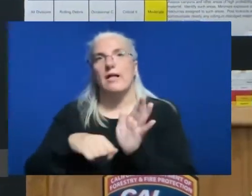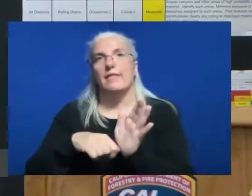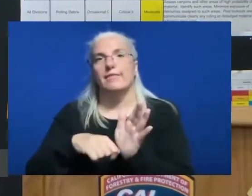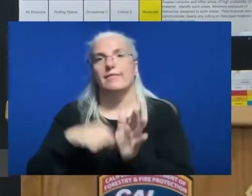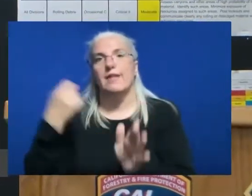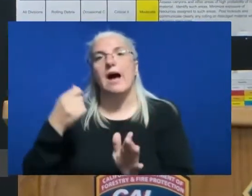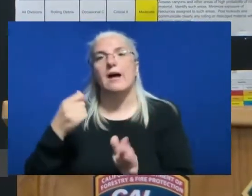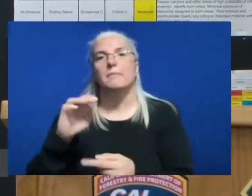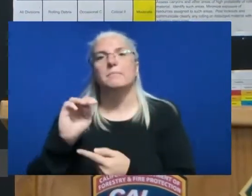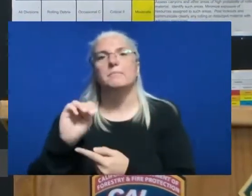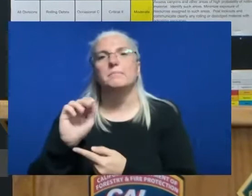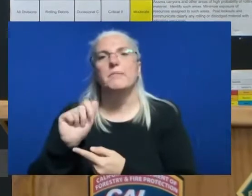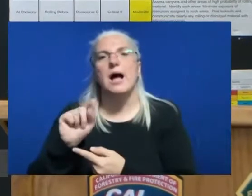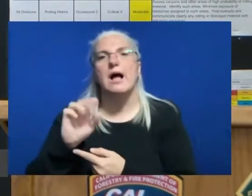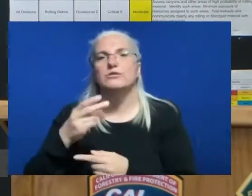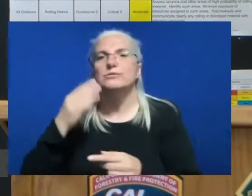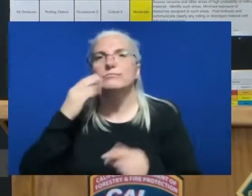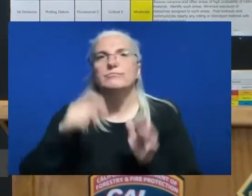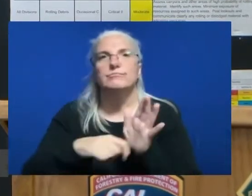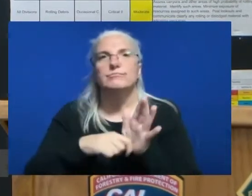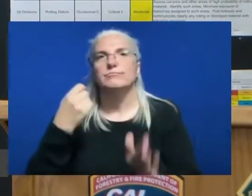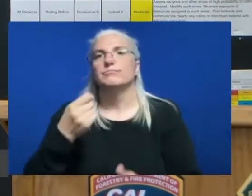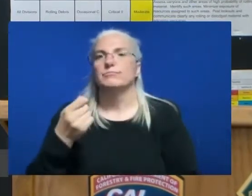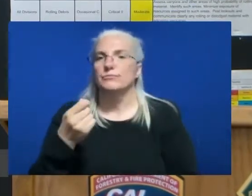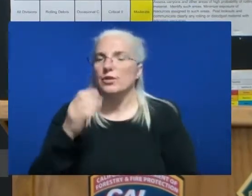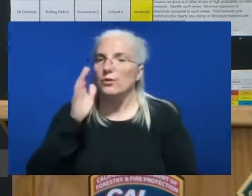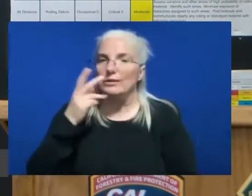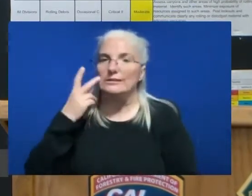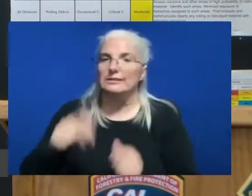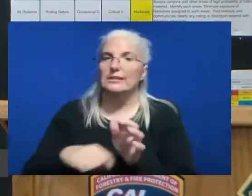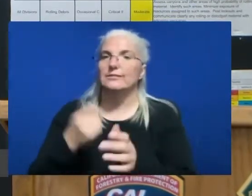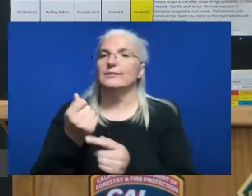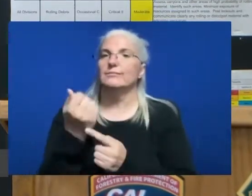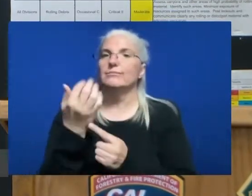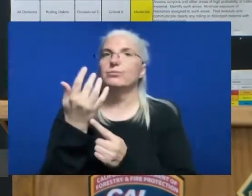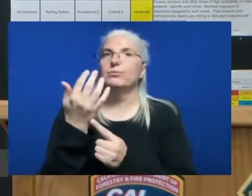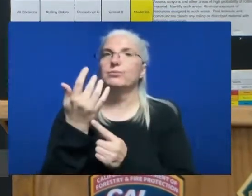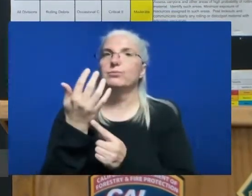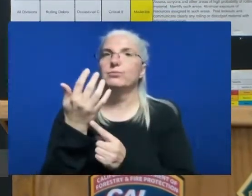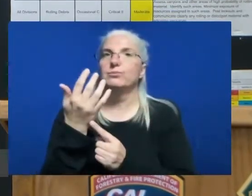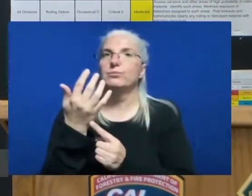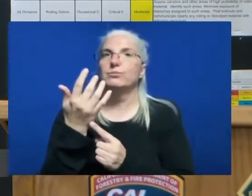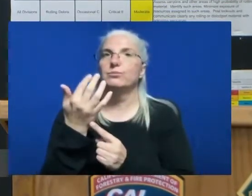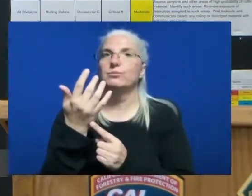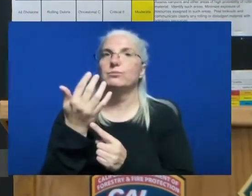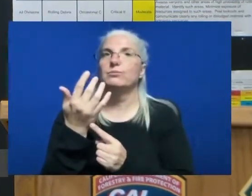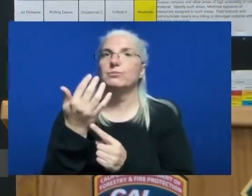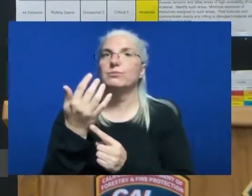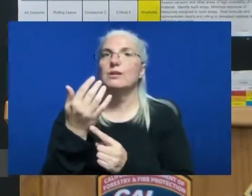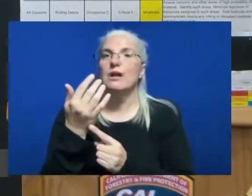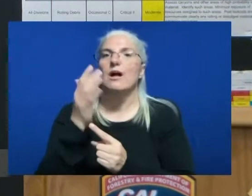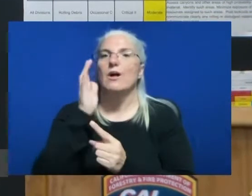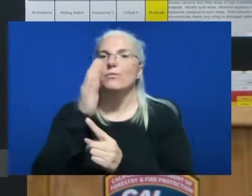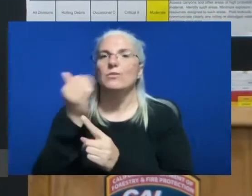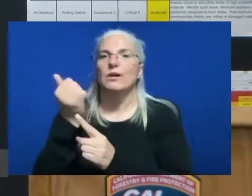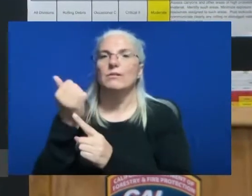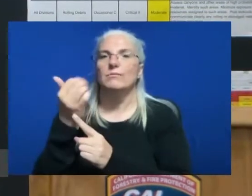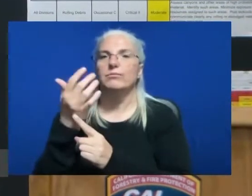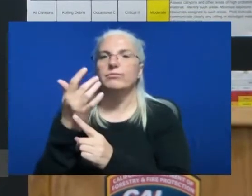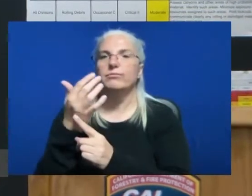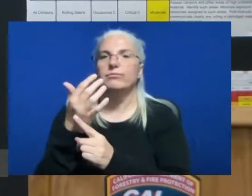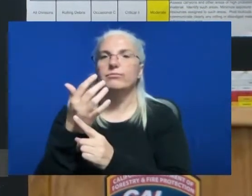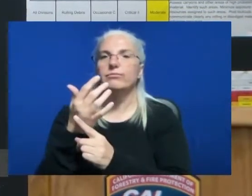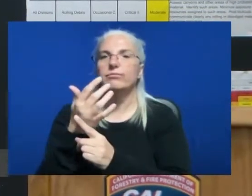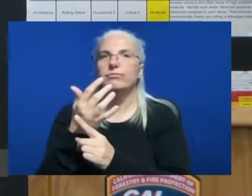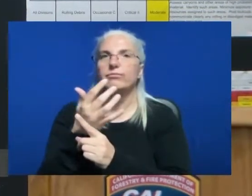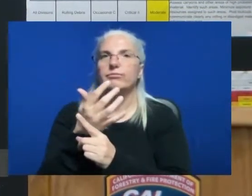slowly back down that matchstick until, it gets to your fingers, and then you blow it out. But say you light that match and you hold it